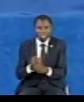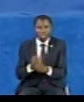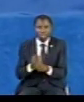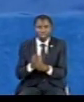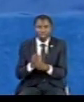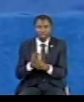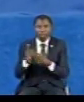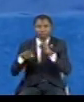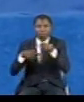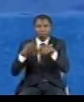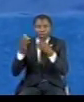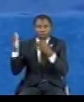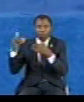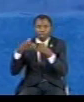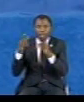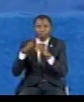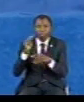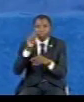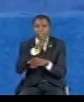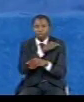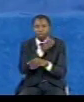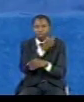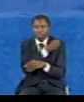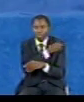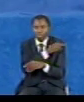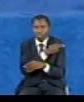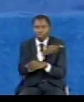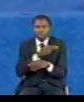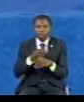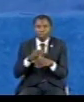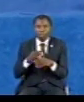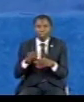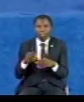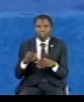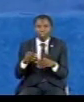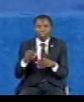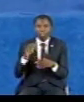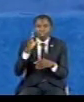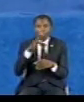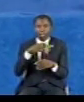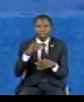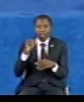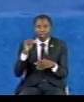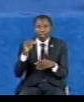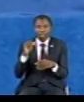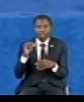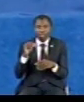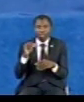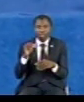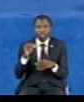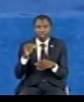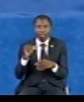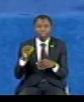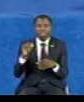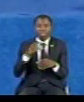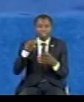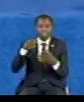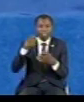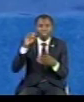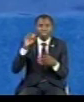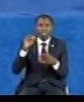to the hospital. Then an SHG was conducted and it was confirmed that my 2 fallopian tubes were